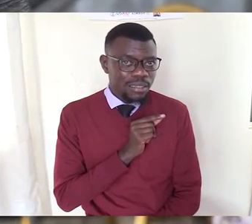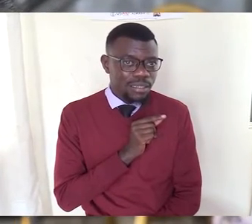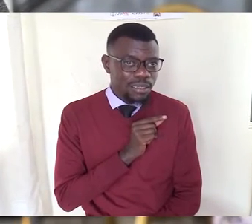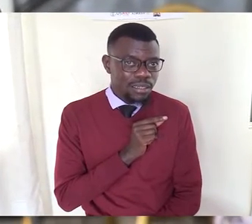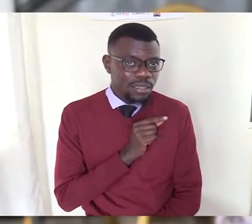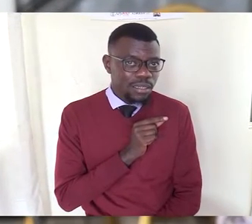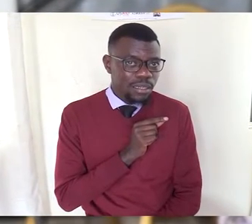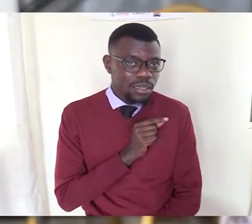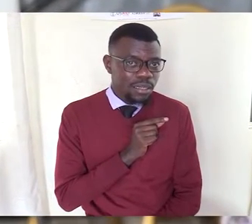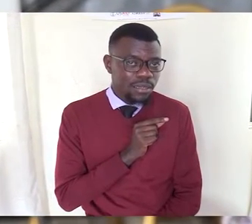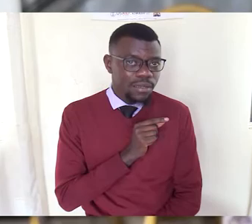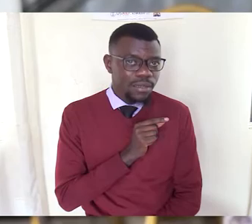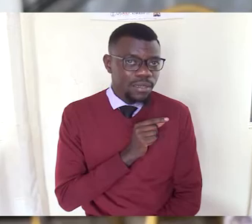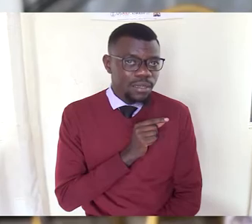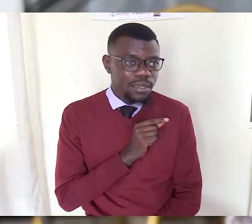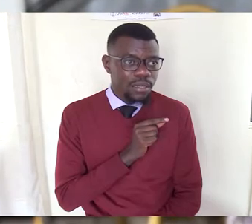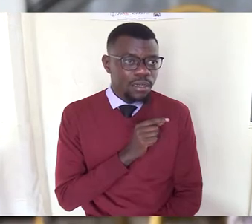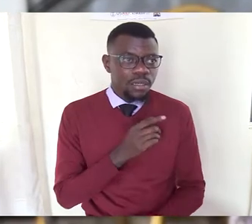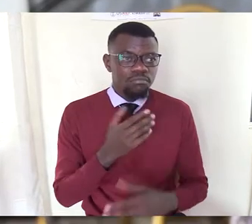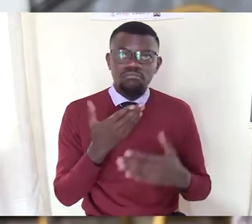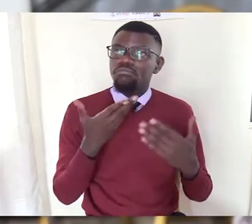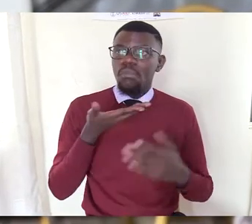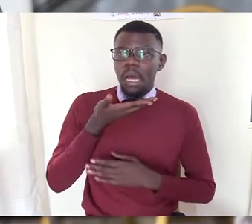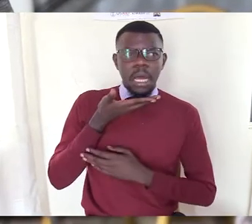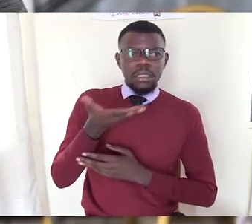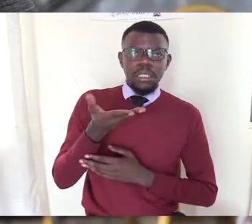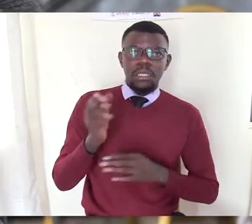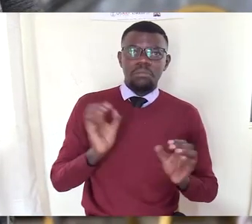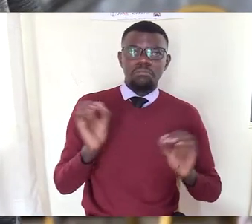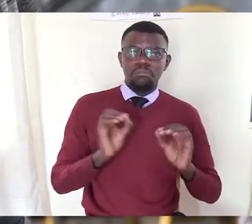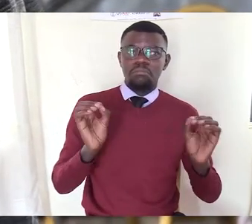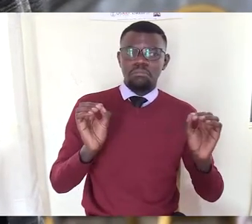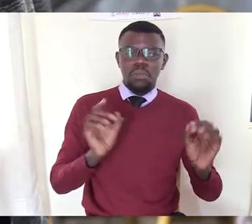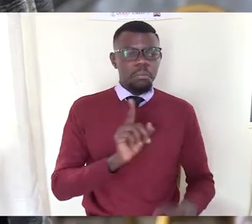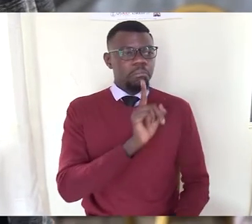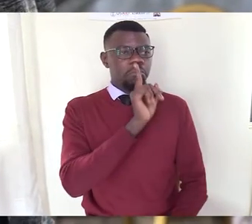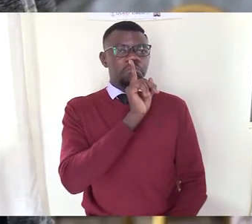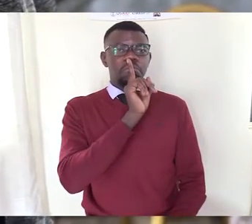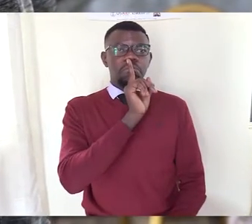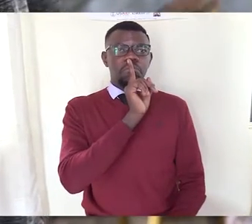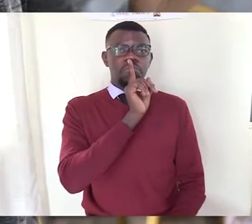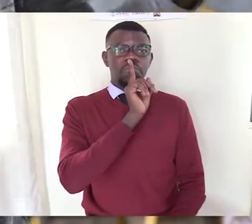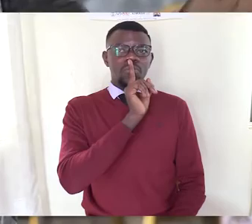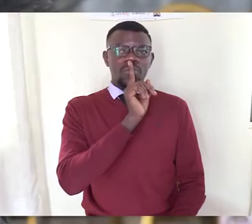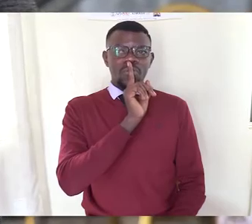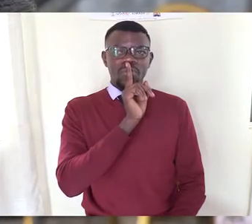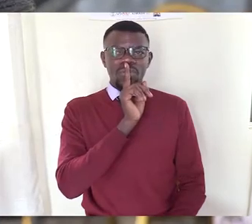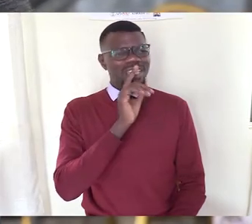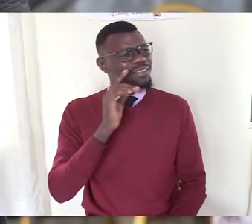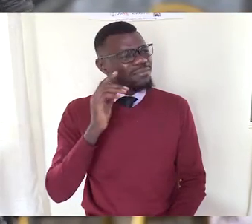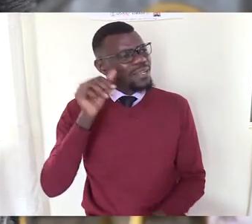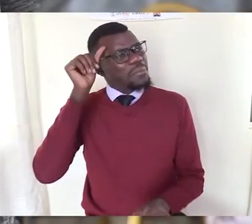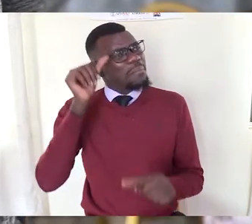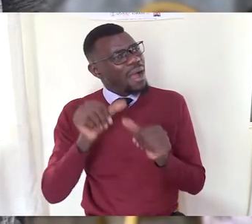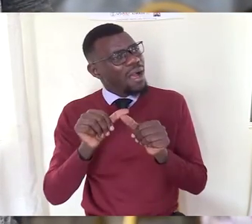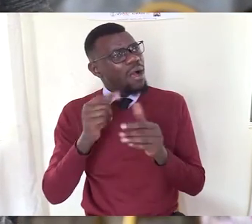She didn't talk. She didn't answer back. She just kept quiet. She tried to recollect